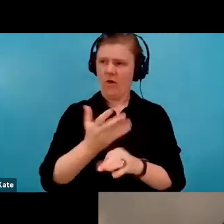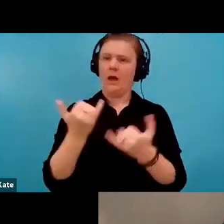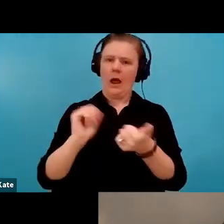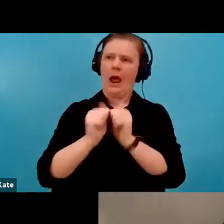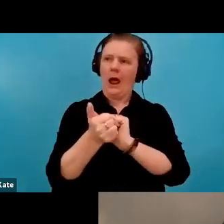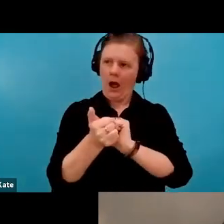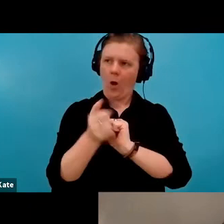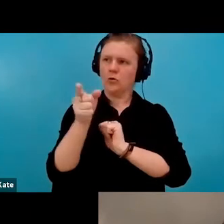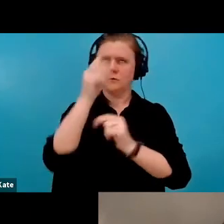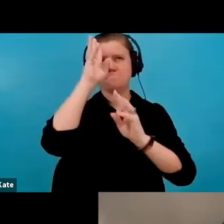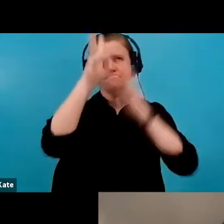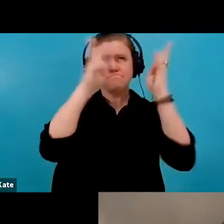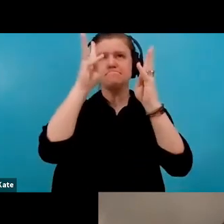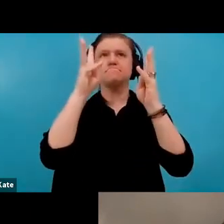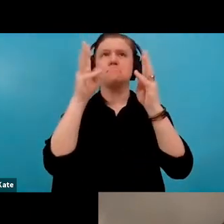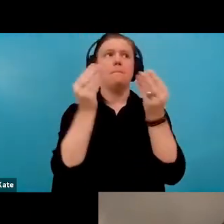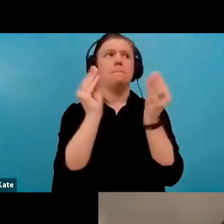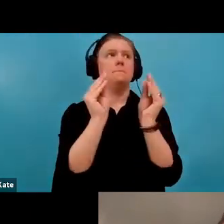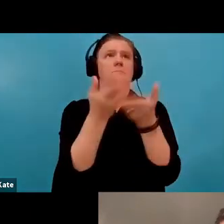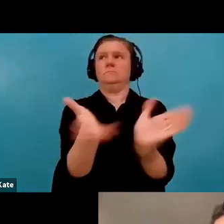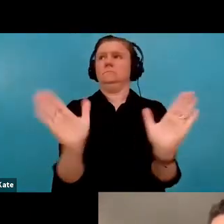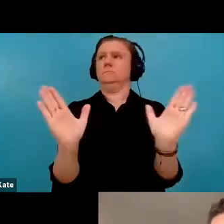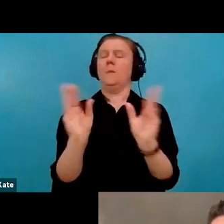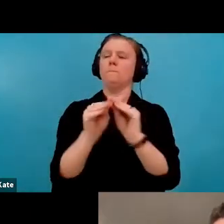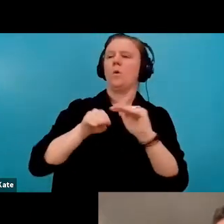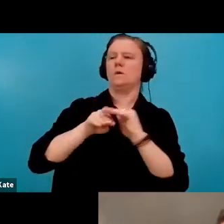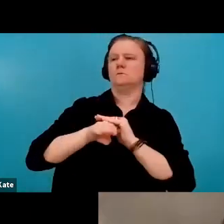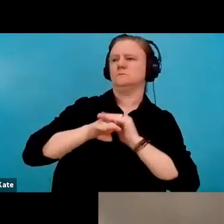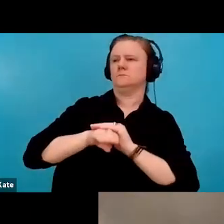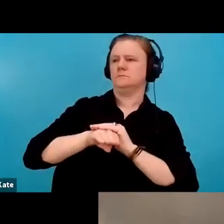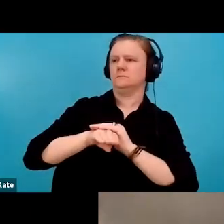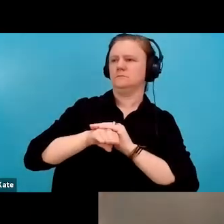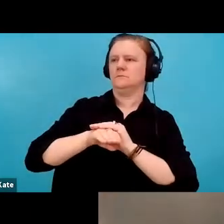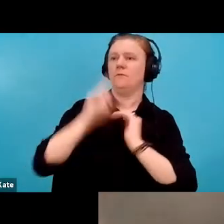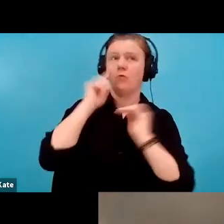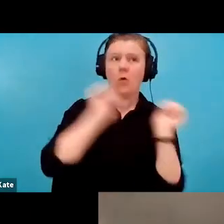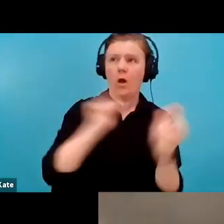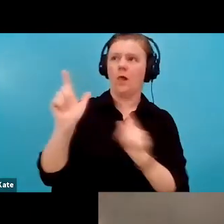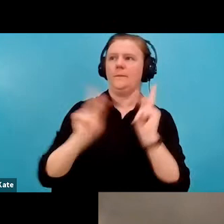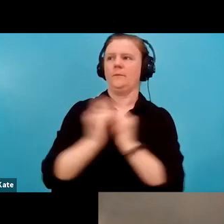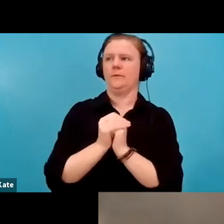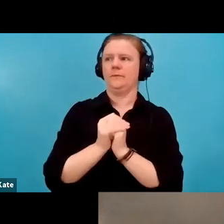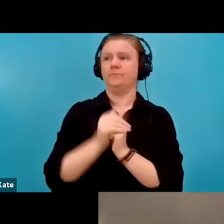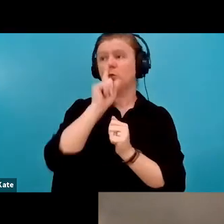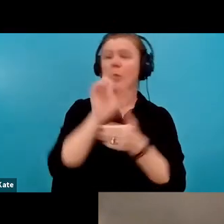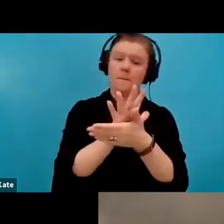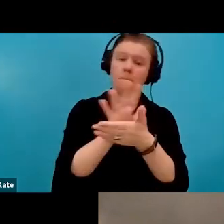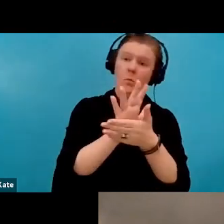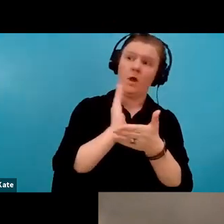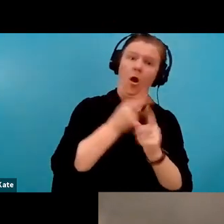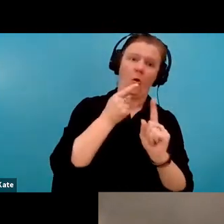more accessible. And we'll get far more into that. But the idea there was to make something short enough that would